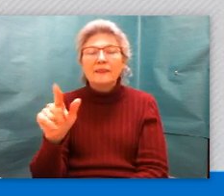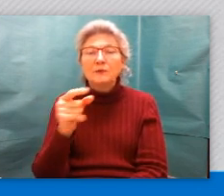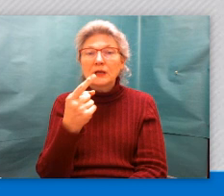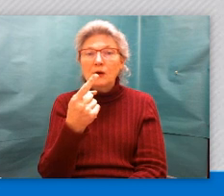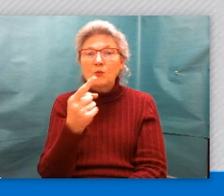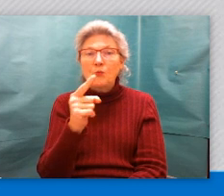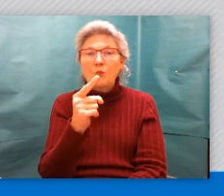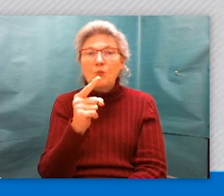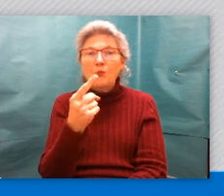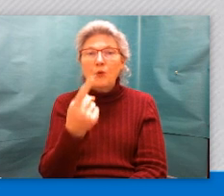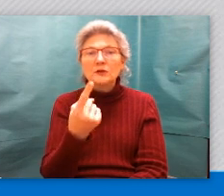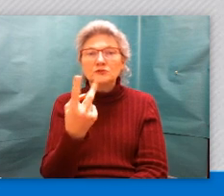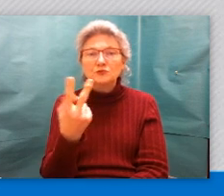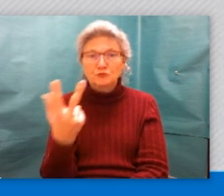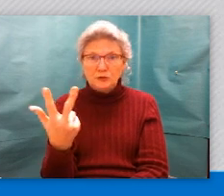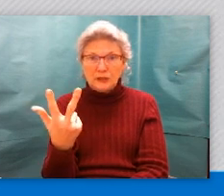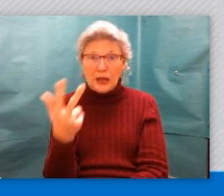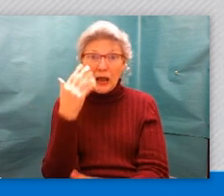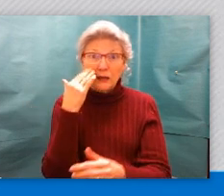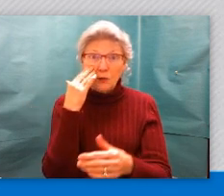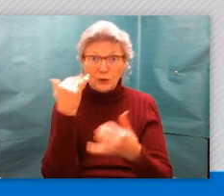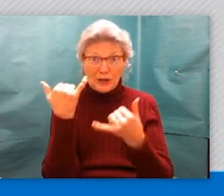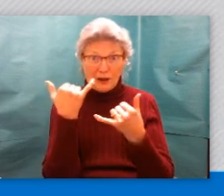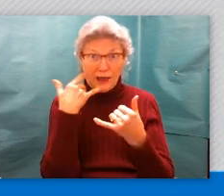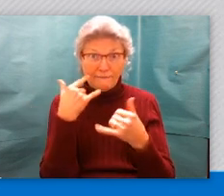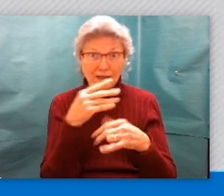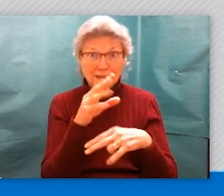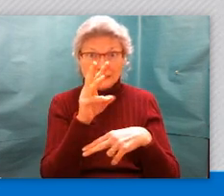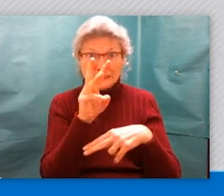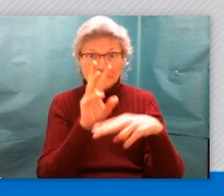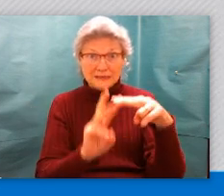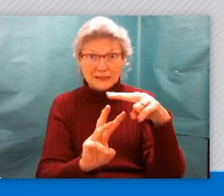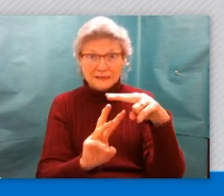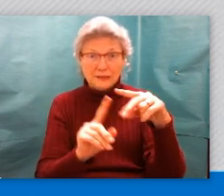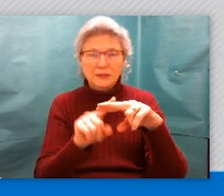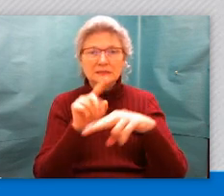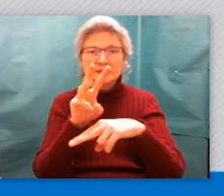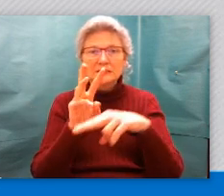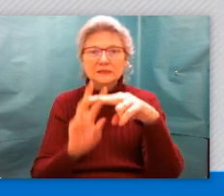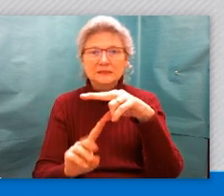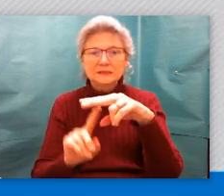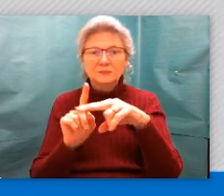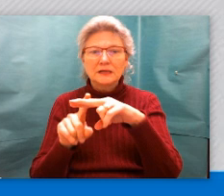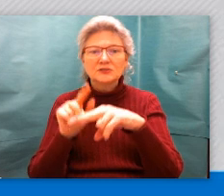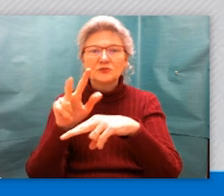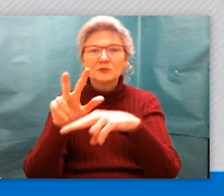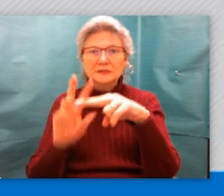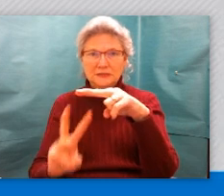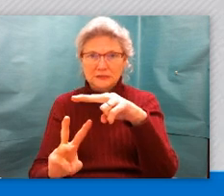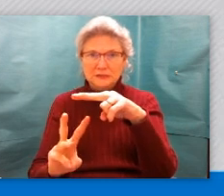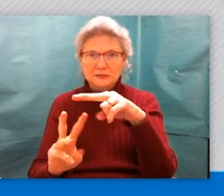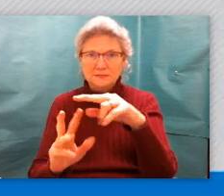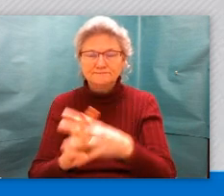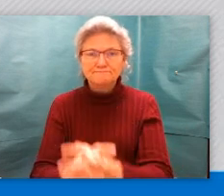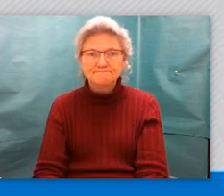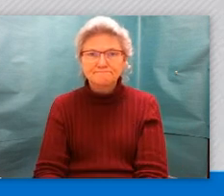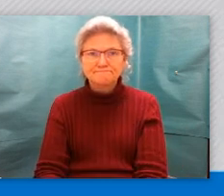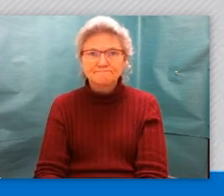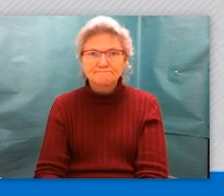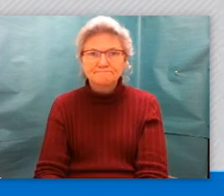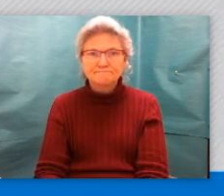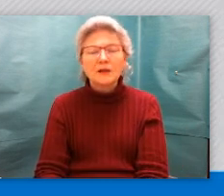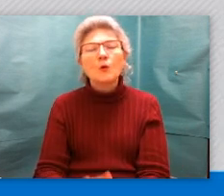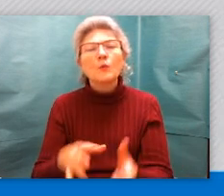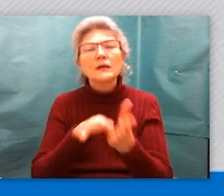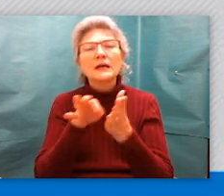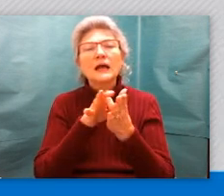count these 3 over here, I know now that I have 6, 6 plus 6, 6 plus 3, 6. We